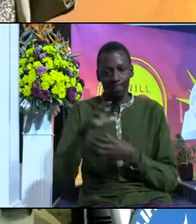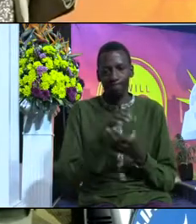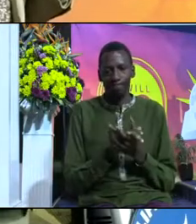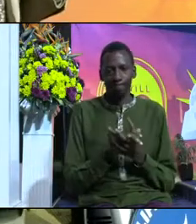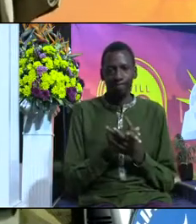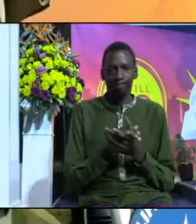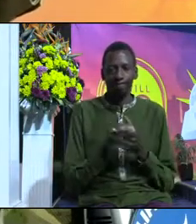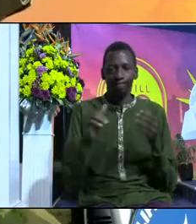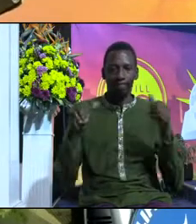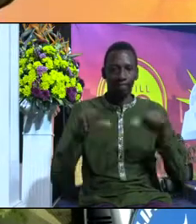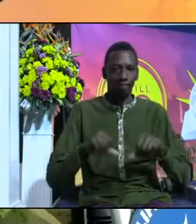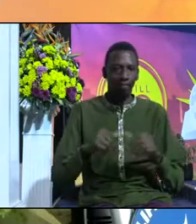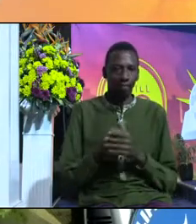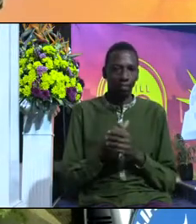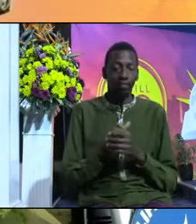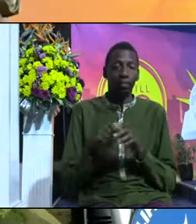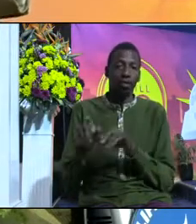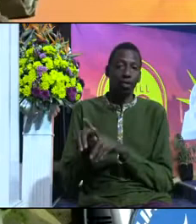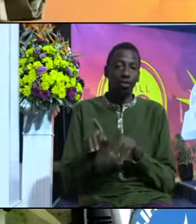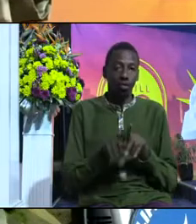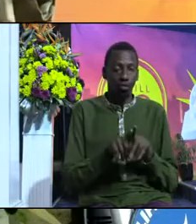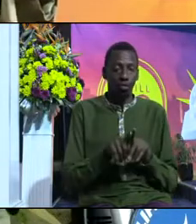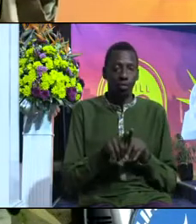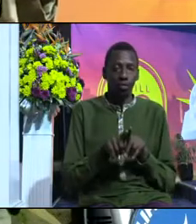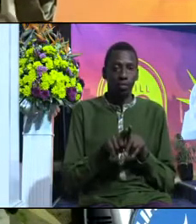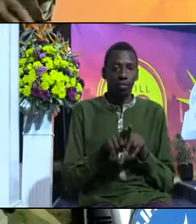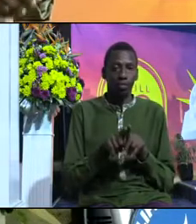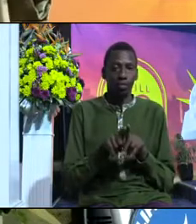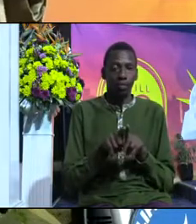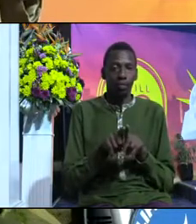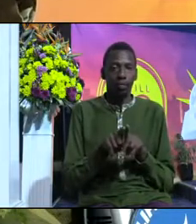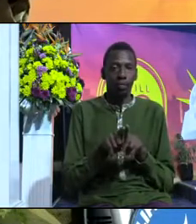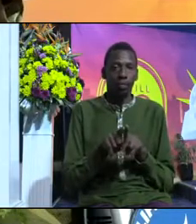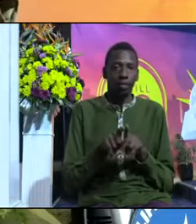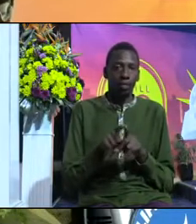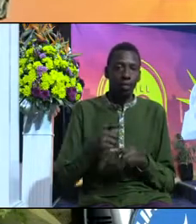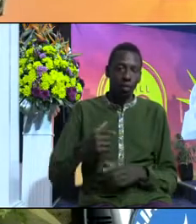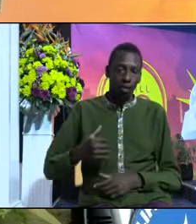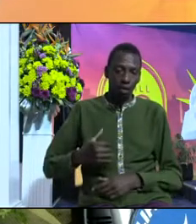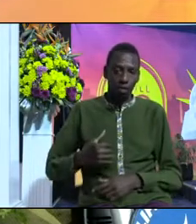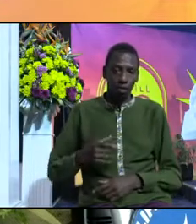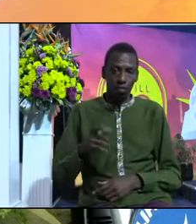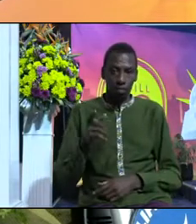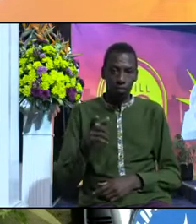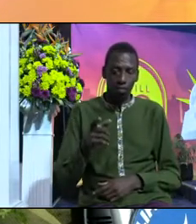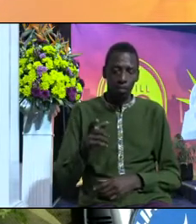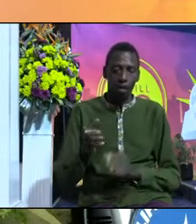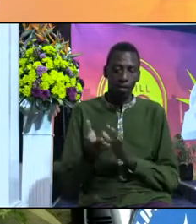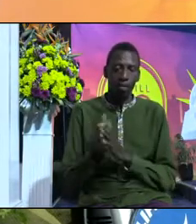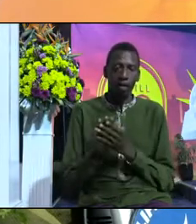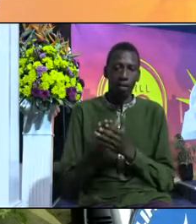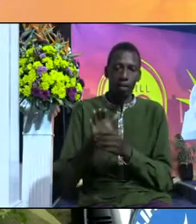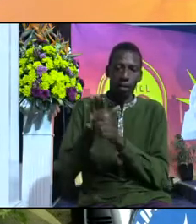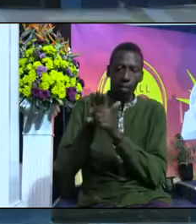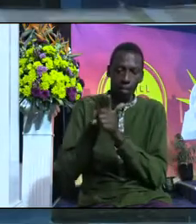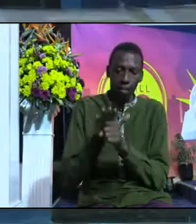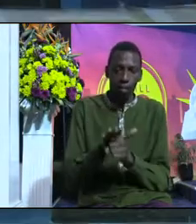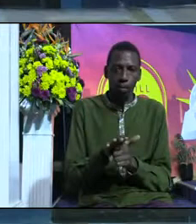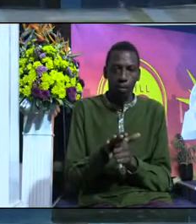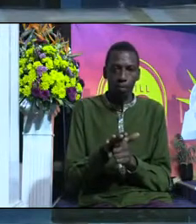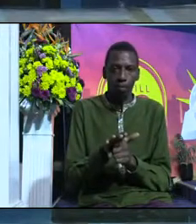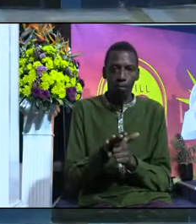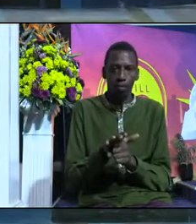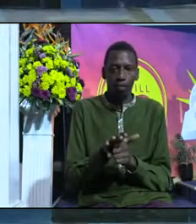And then, to make matters worse, he became a victim of